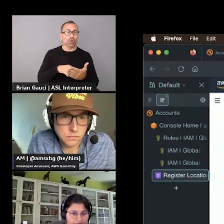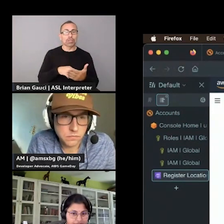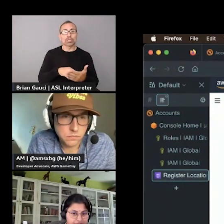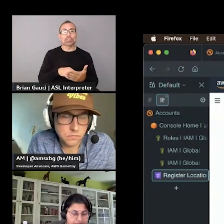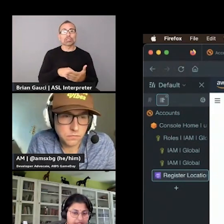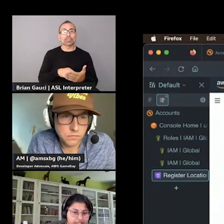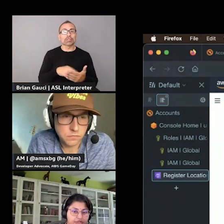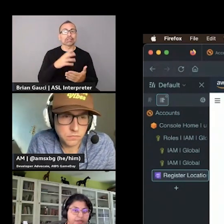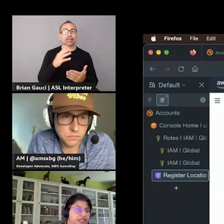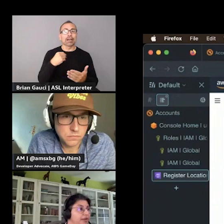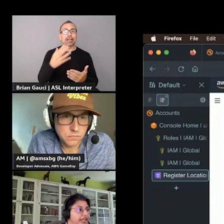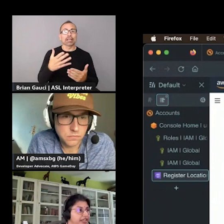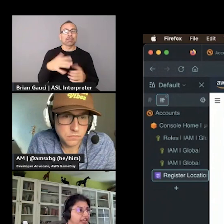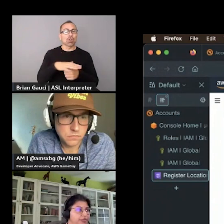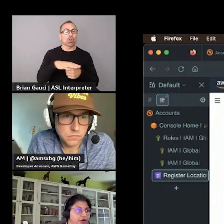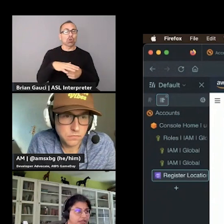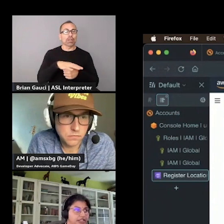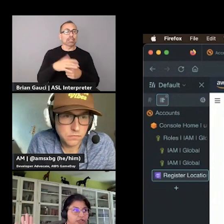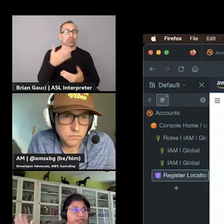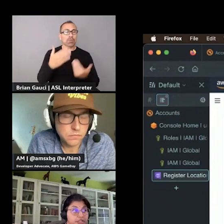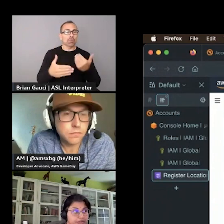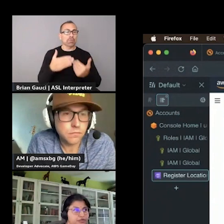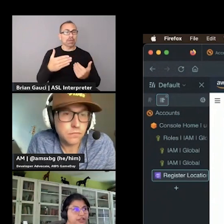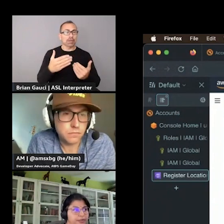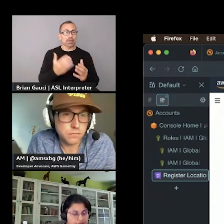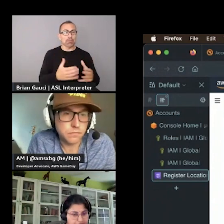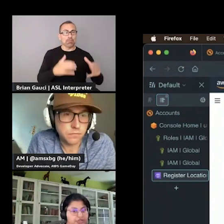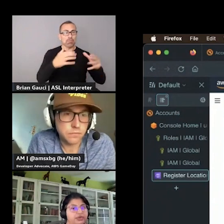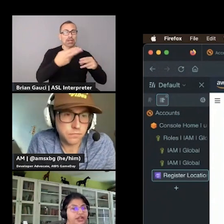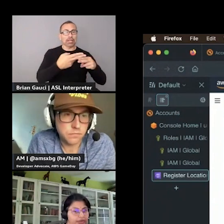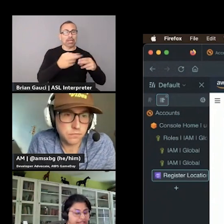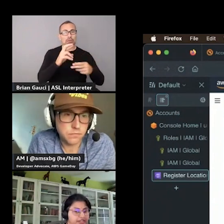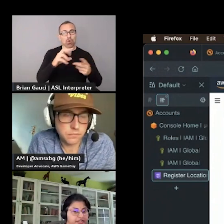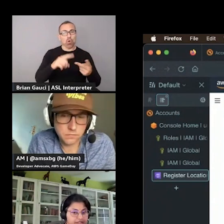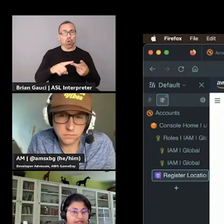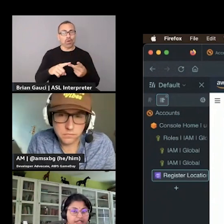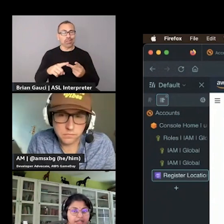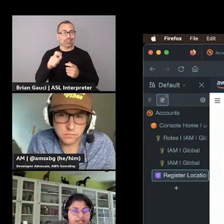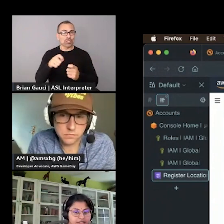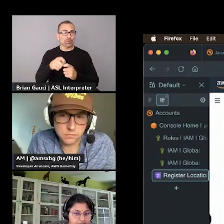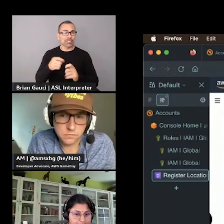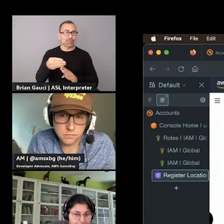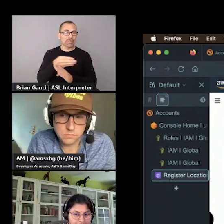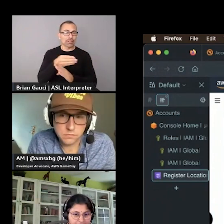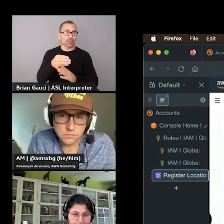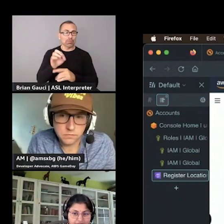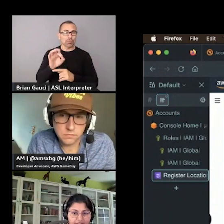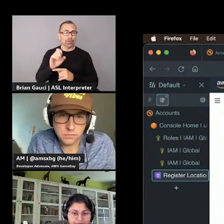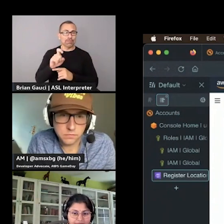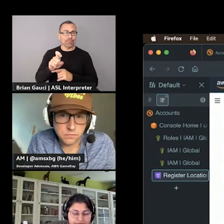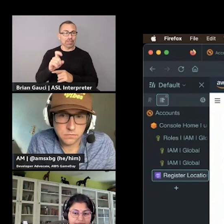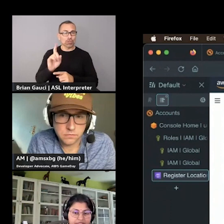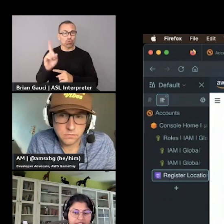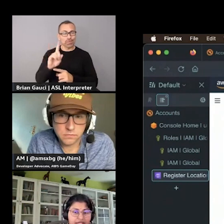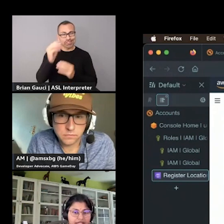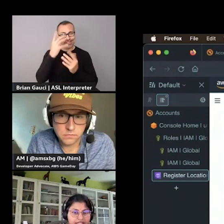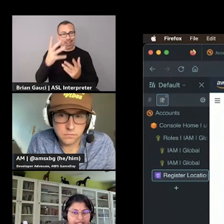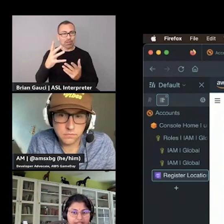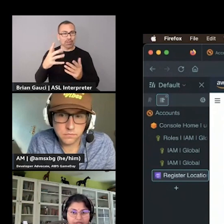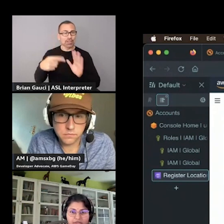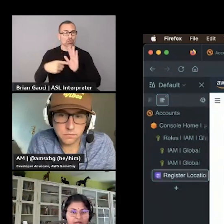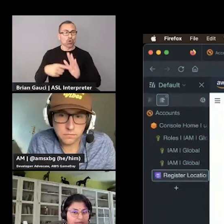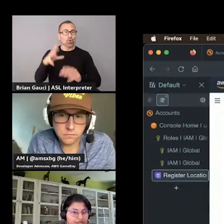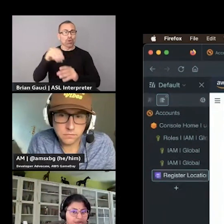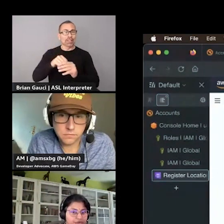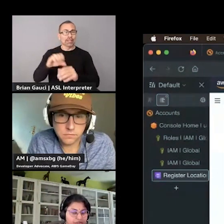set location here. It could be the bucket name, or it could be the specific prefix where your data set is present in S3.